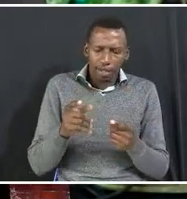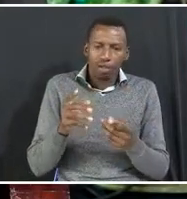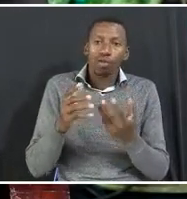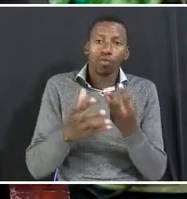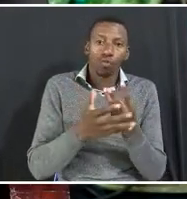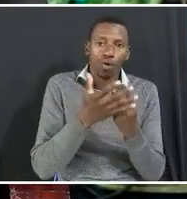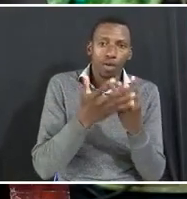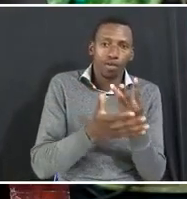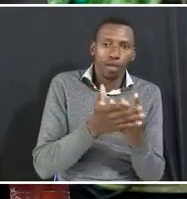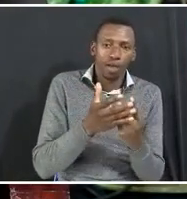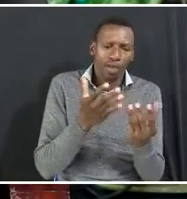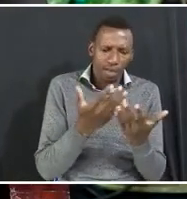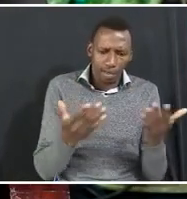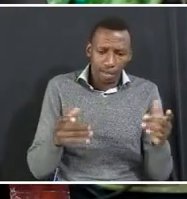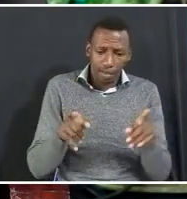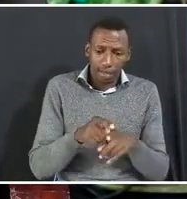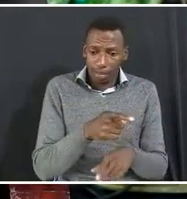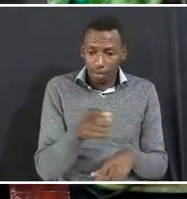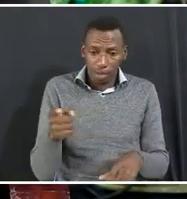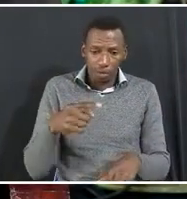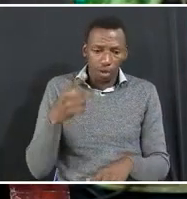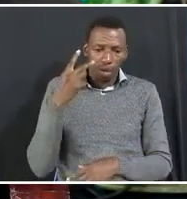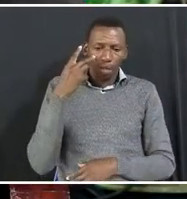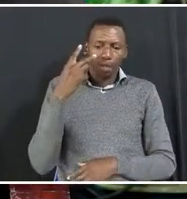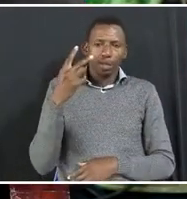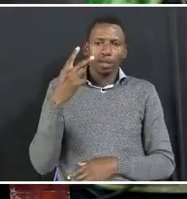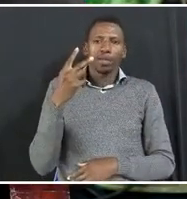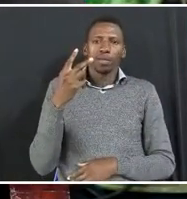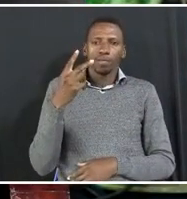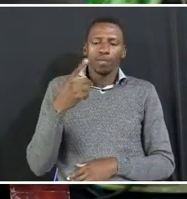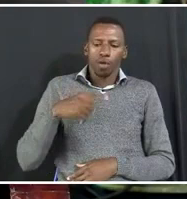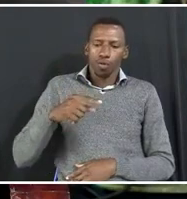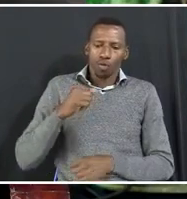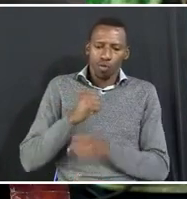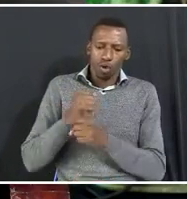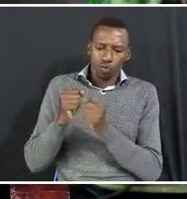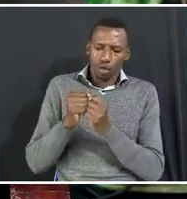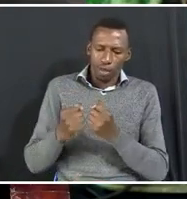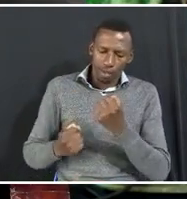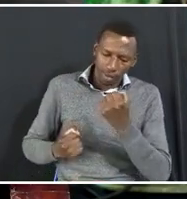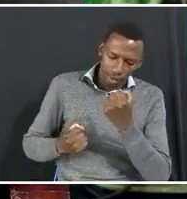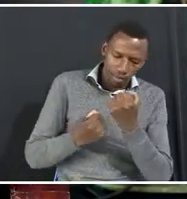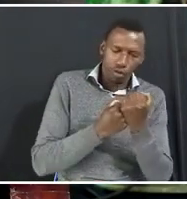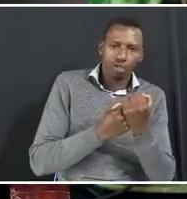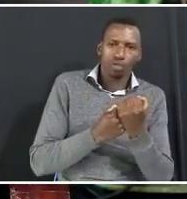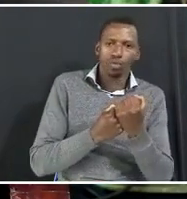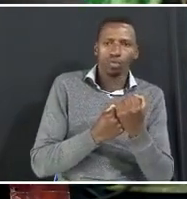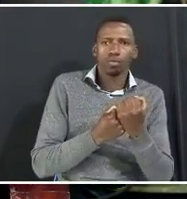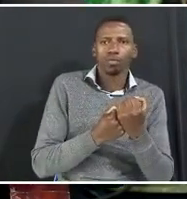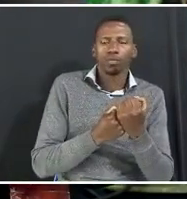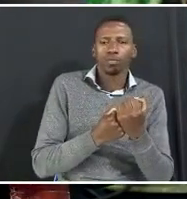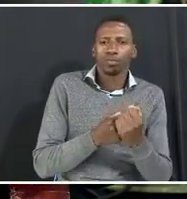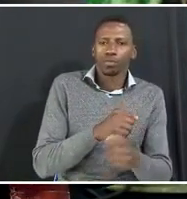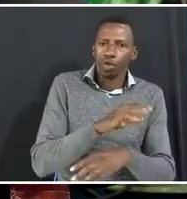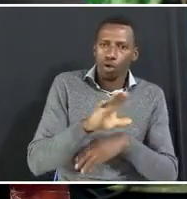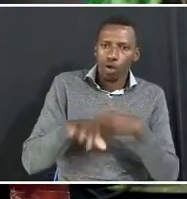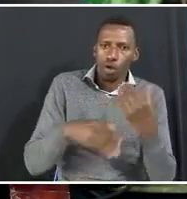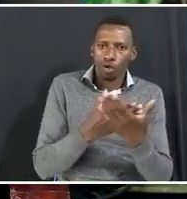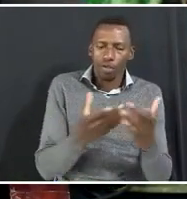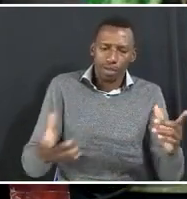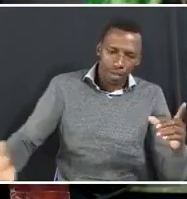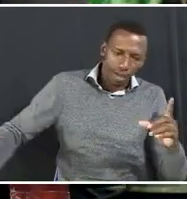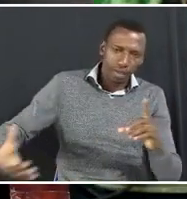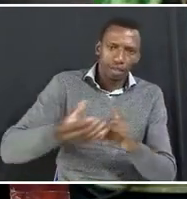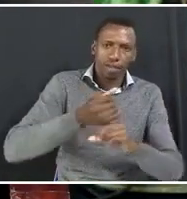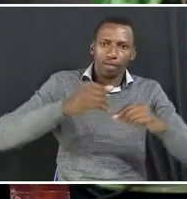So such things will come to our attention, and we will then rally support together and put up resources to do this. All this is achievable through